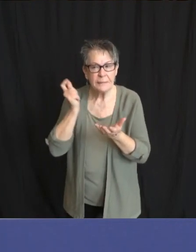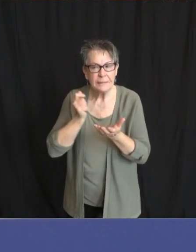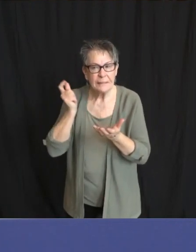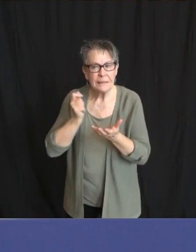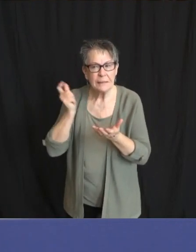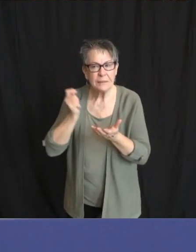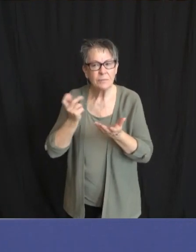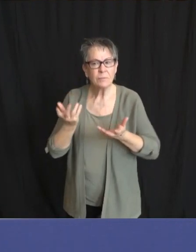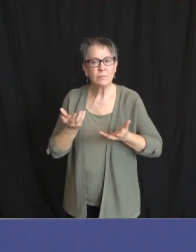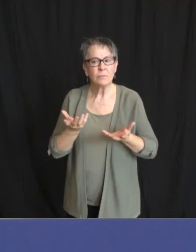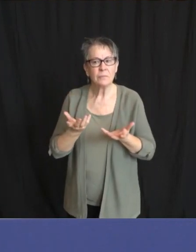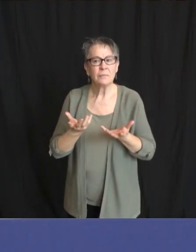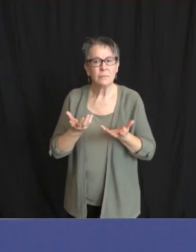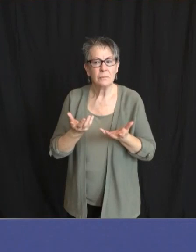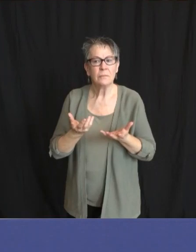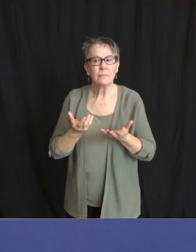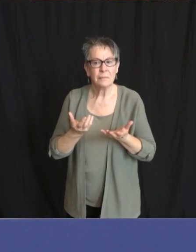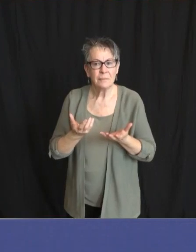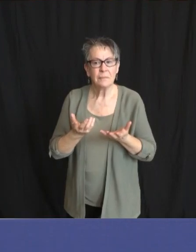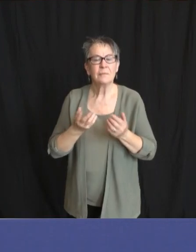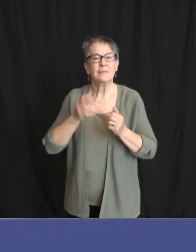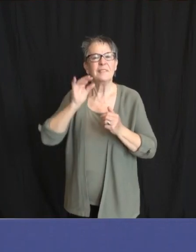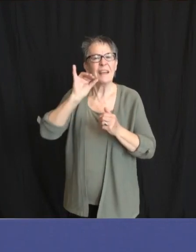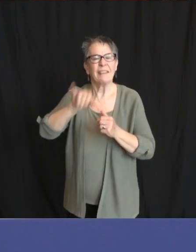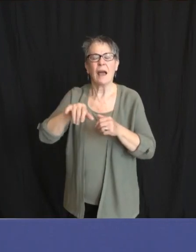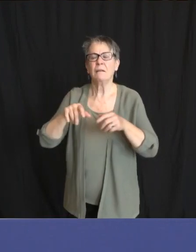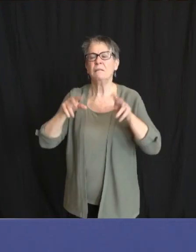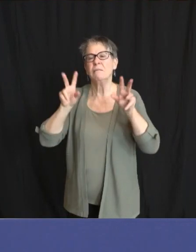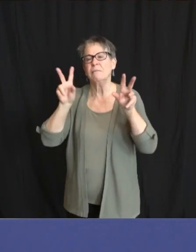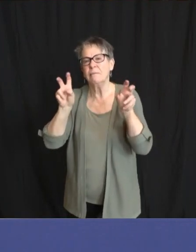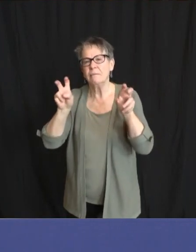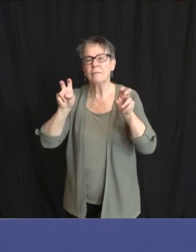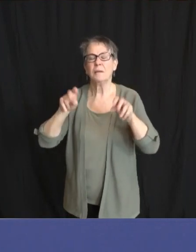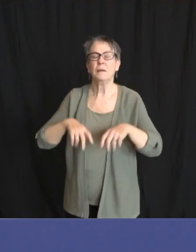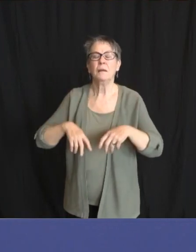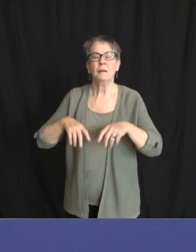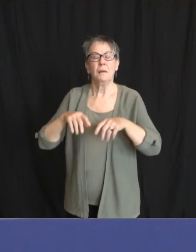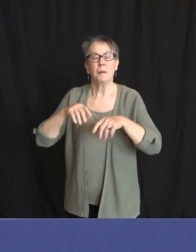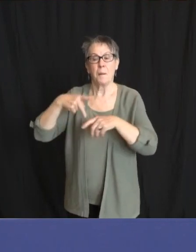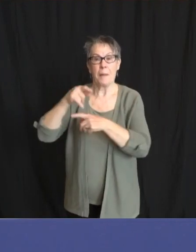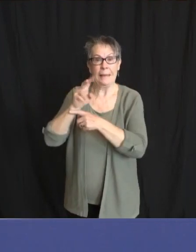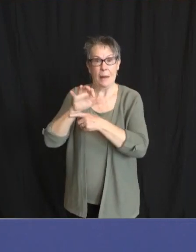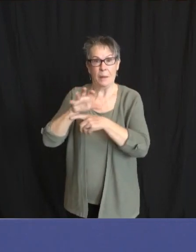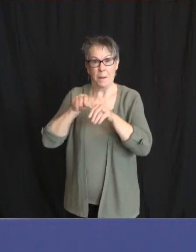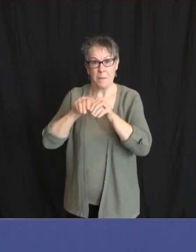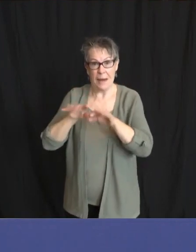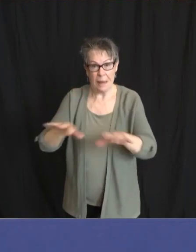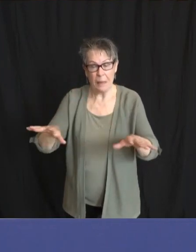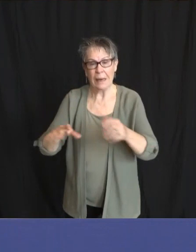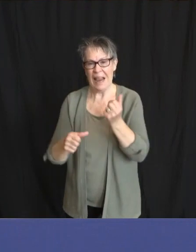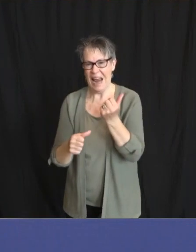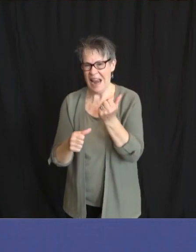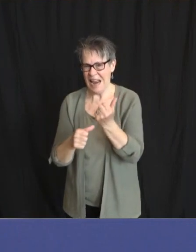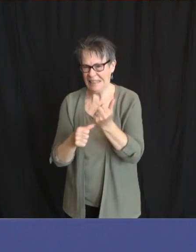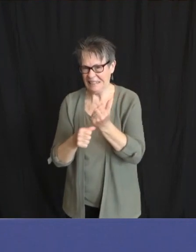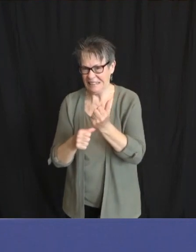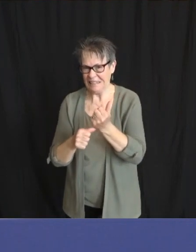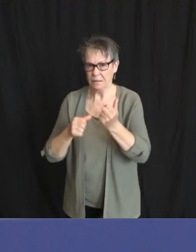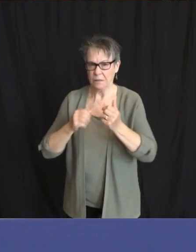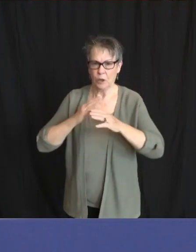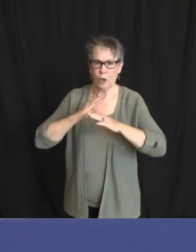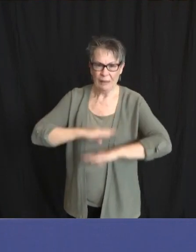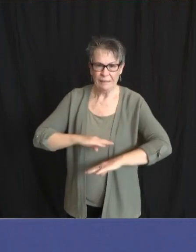can get you more details if you need it. And just with respect to beaches, nothing in today's order changes the fact that municipalities can close